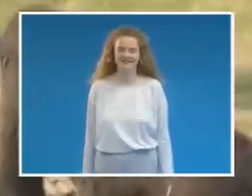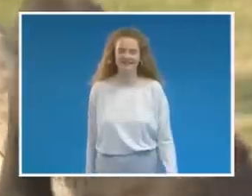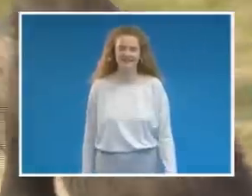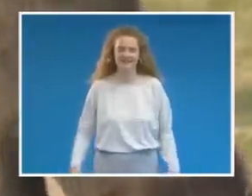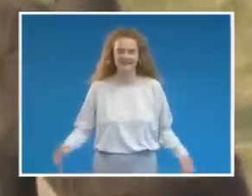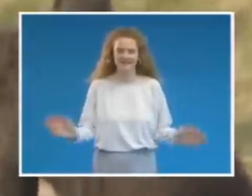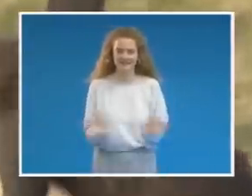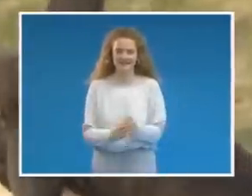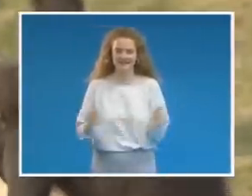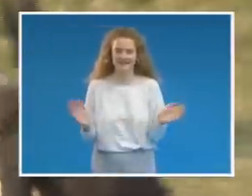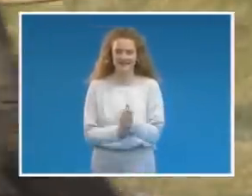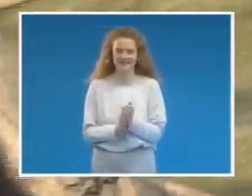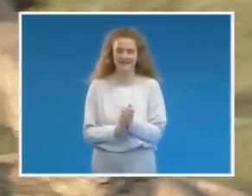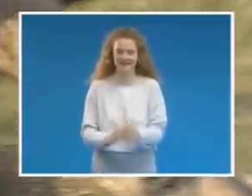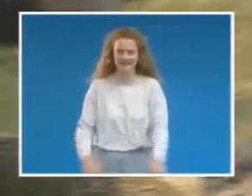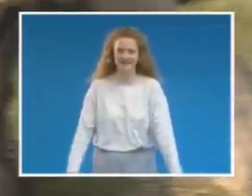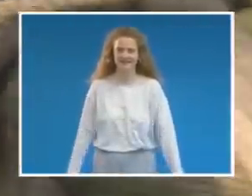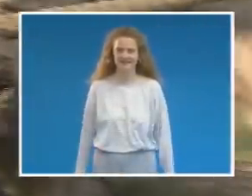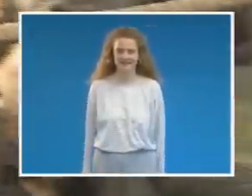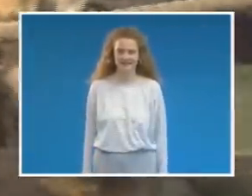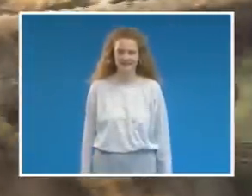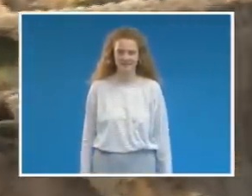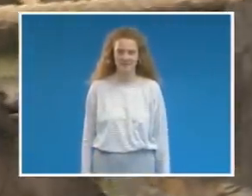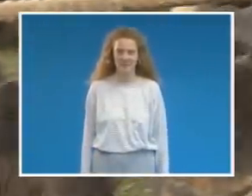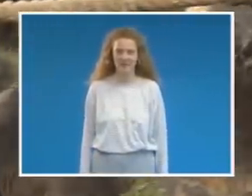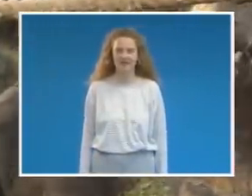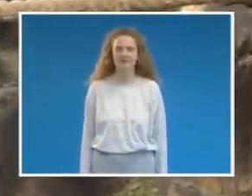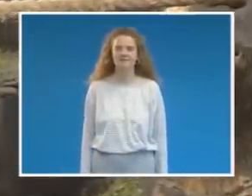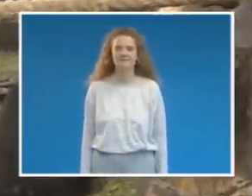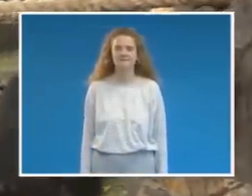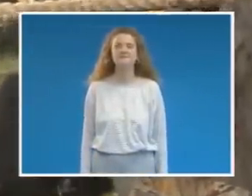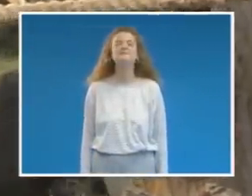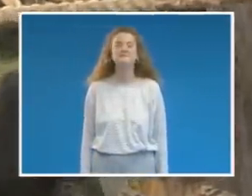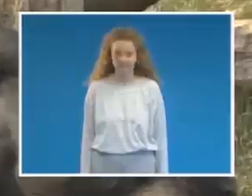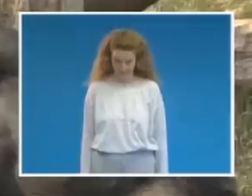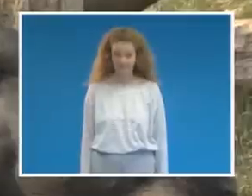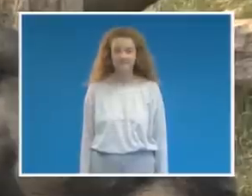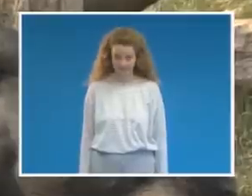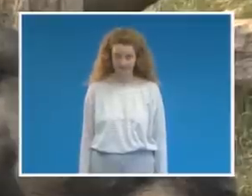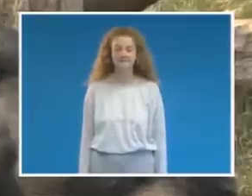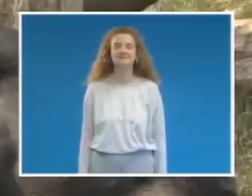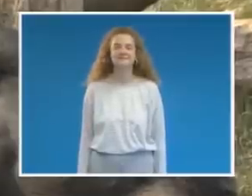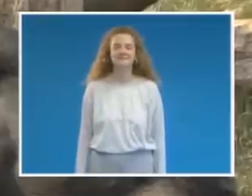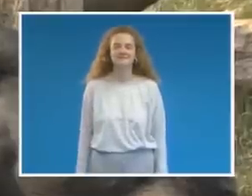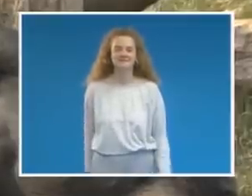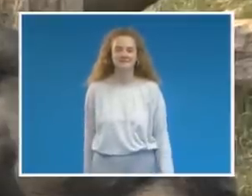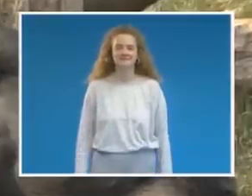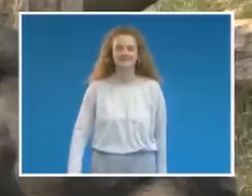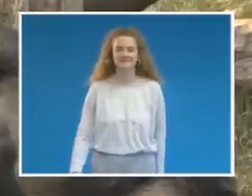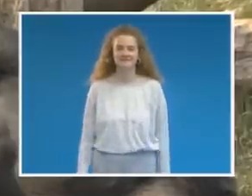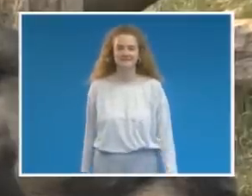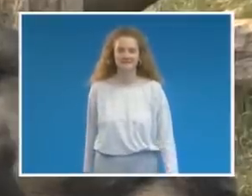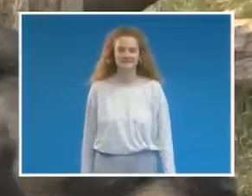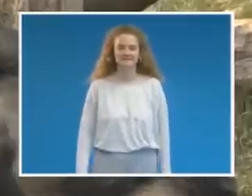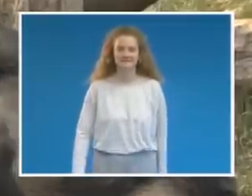know it, clap your hands. If you're happy and you know it, nod your head. If you're